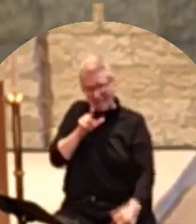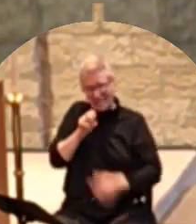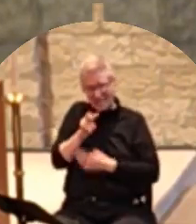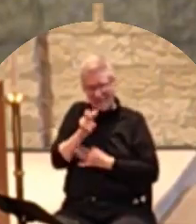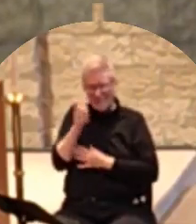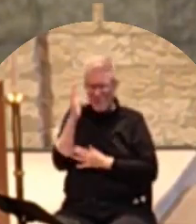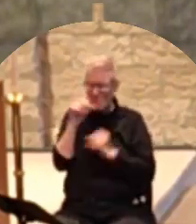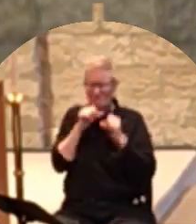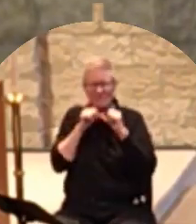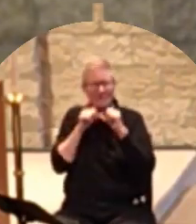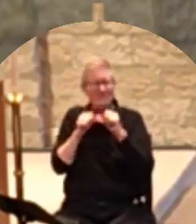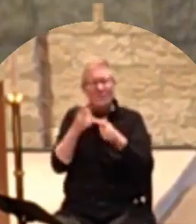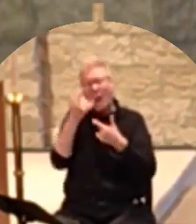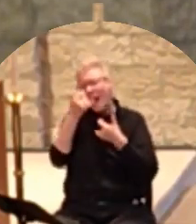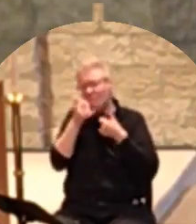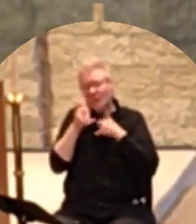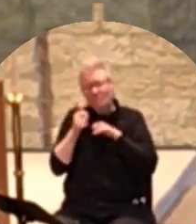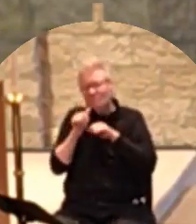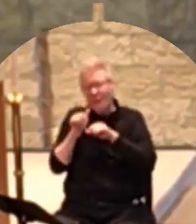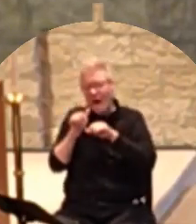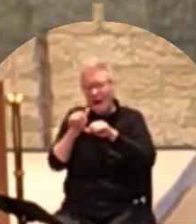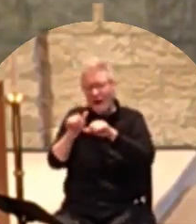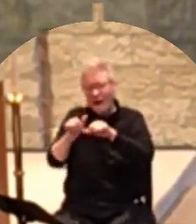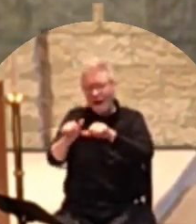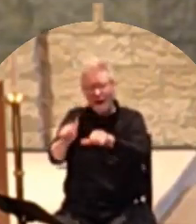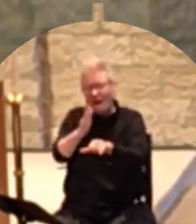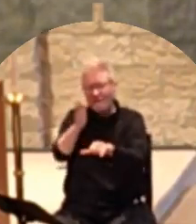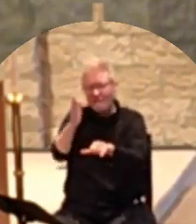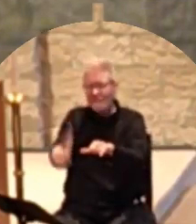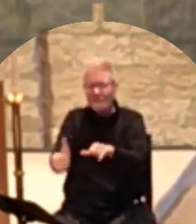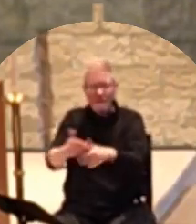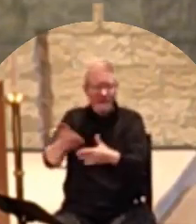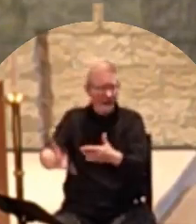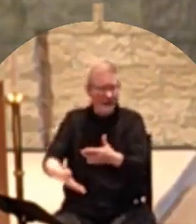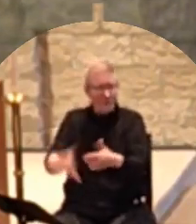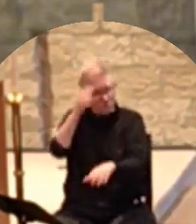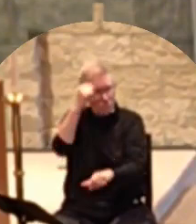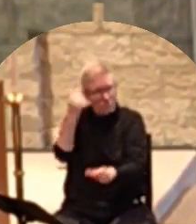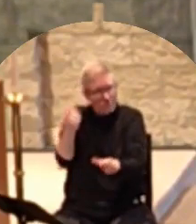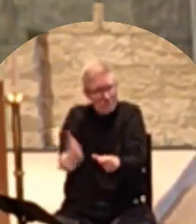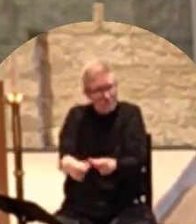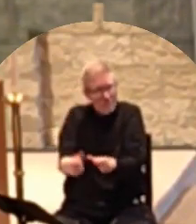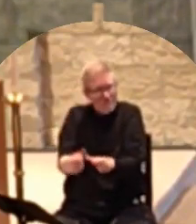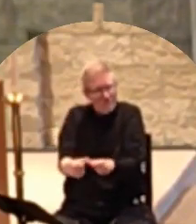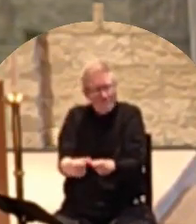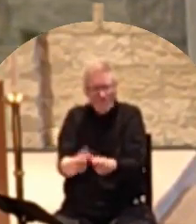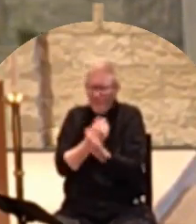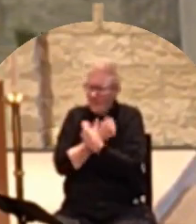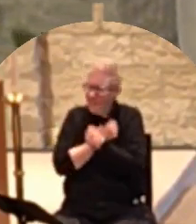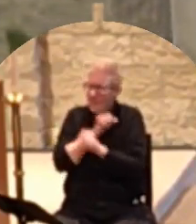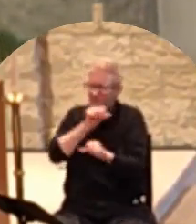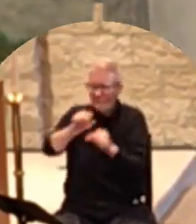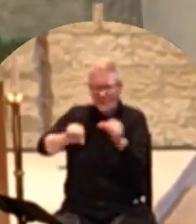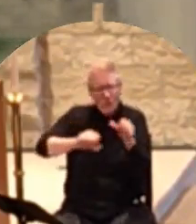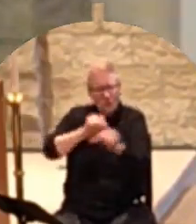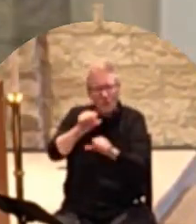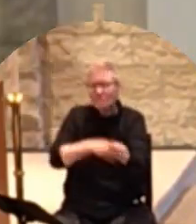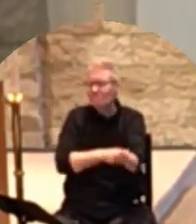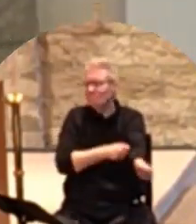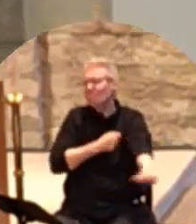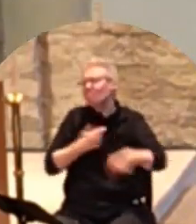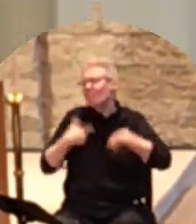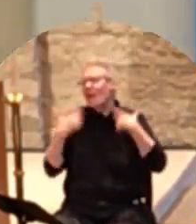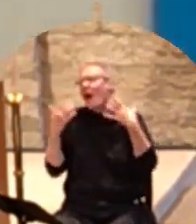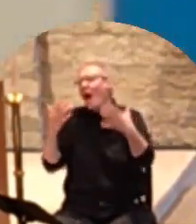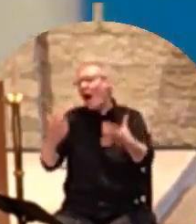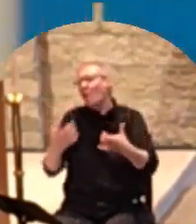eternity. So let us remember to do that, to love each other. Let me share with you some